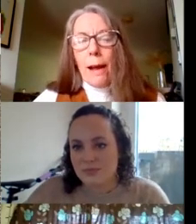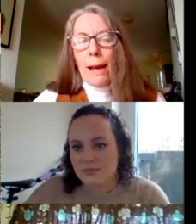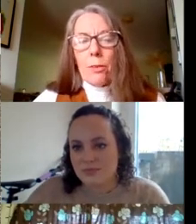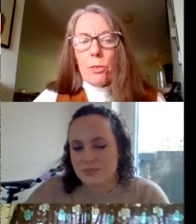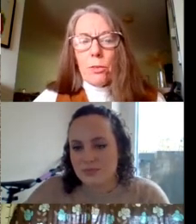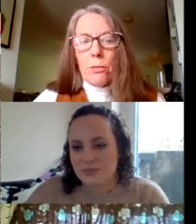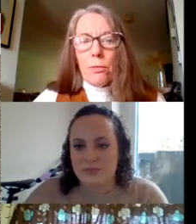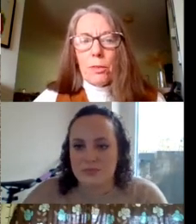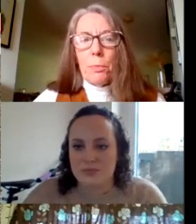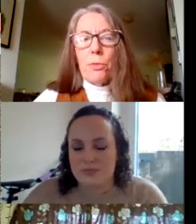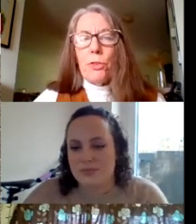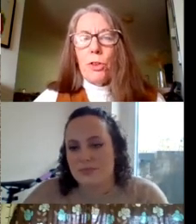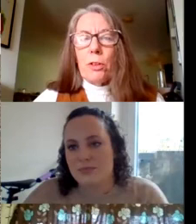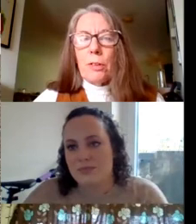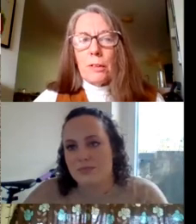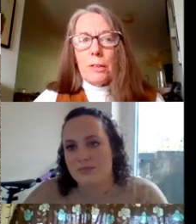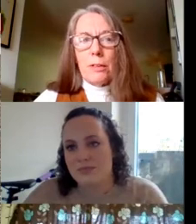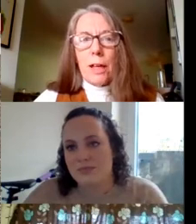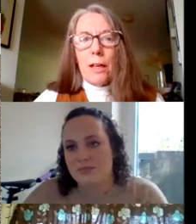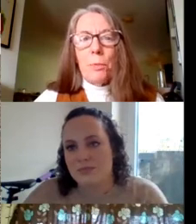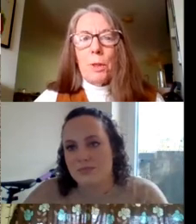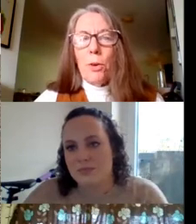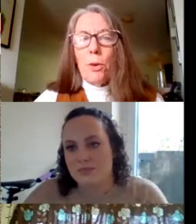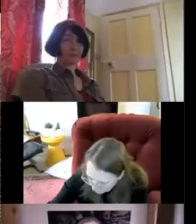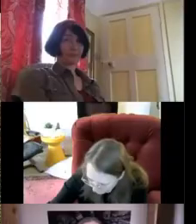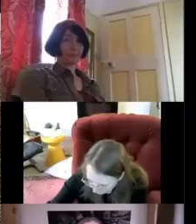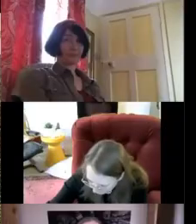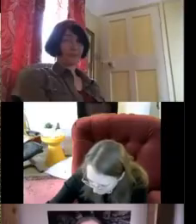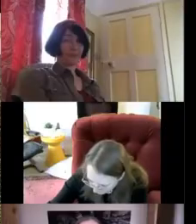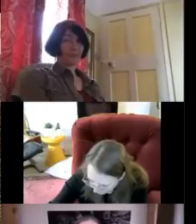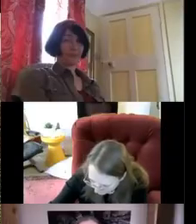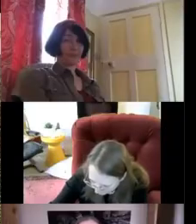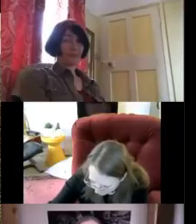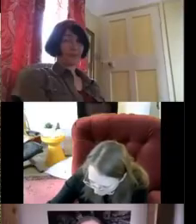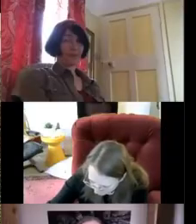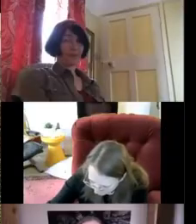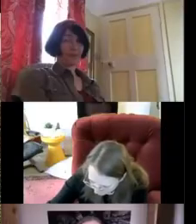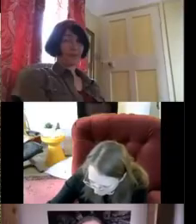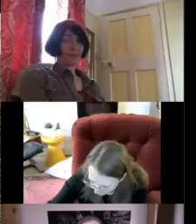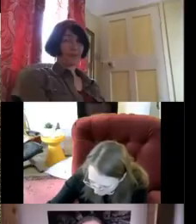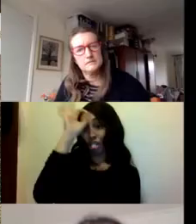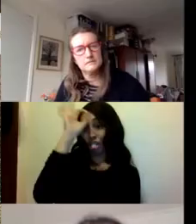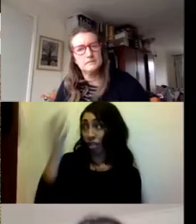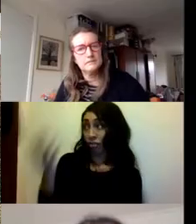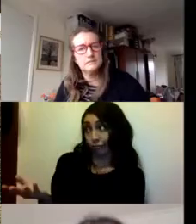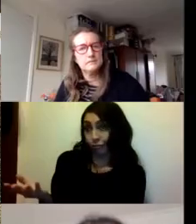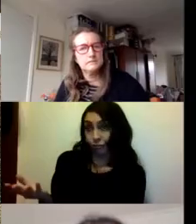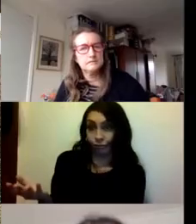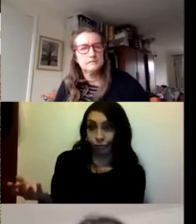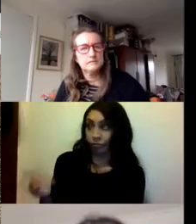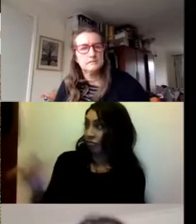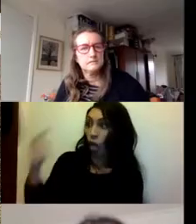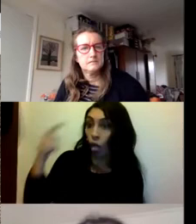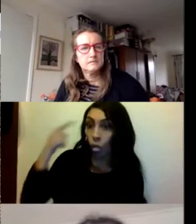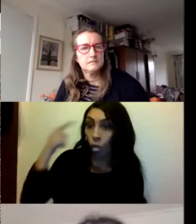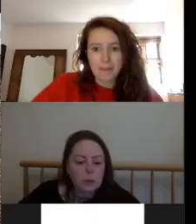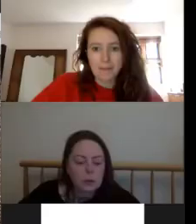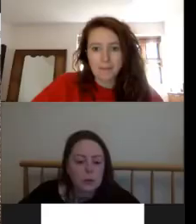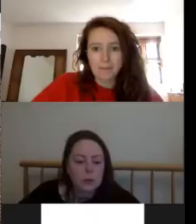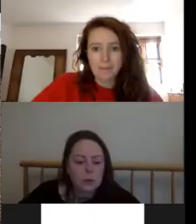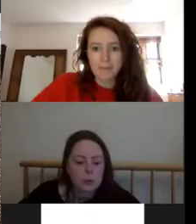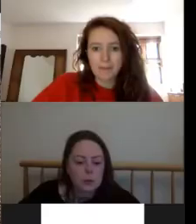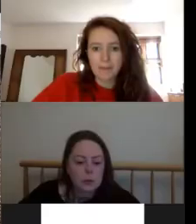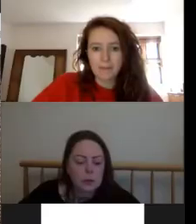asylum. And I suppose the short answer to that is we don't actually know very much, because the thoughts and feelings and experiences of